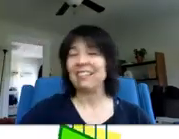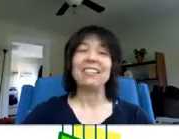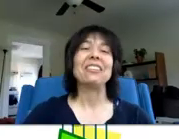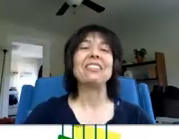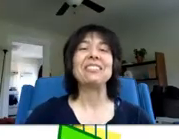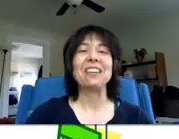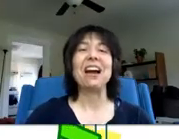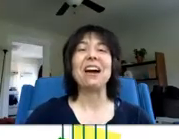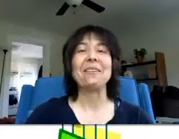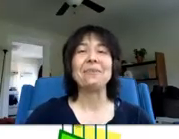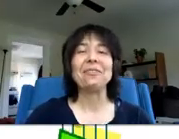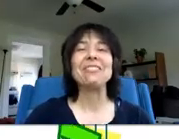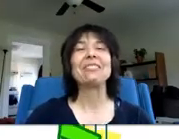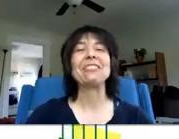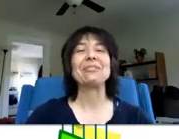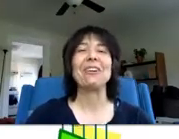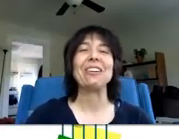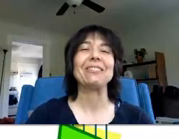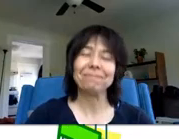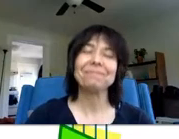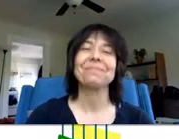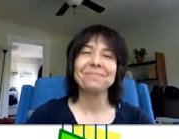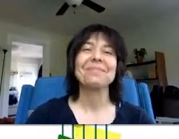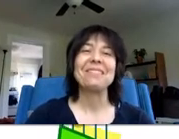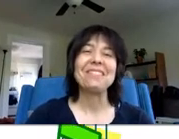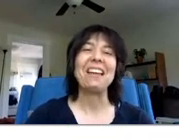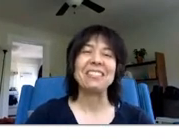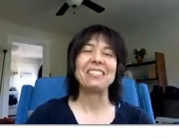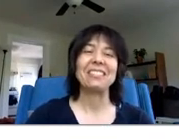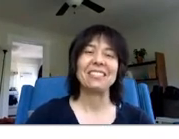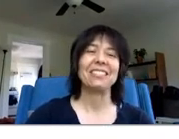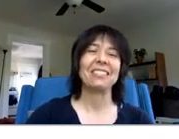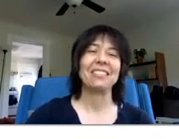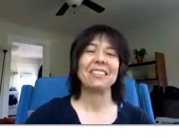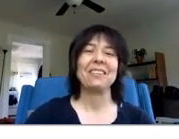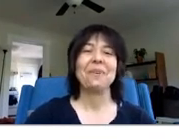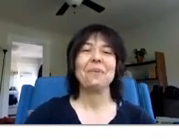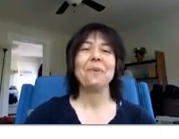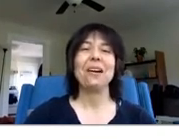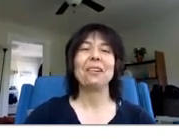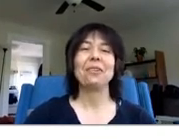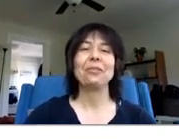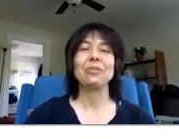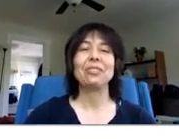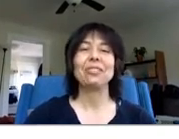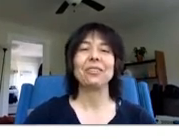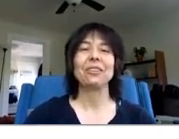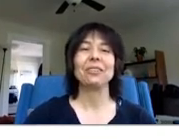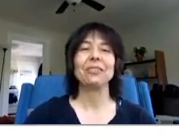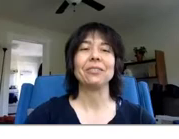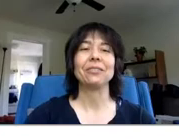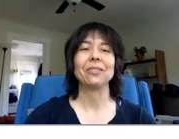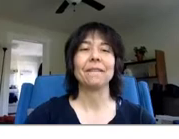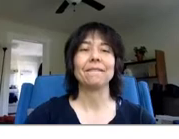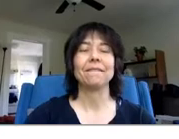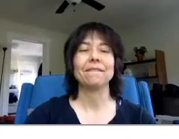hair. Good job. You're so smart. Nice. What goes with